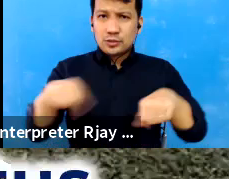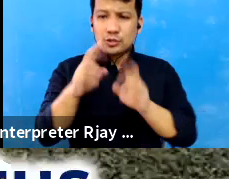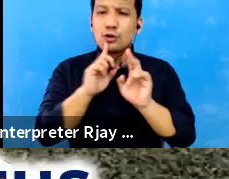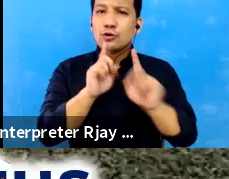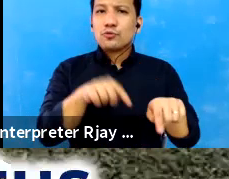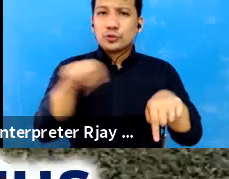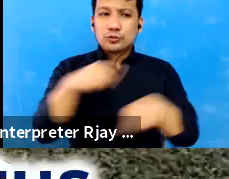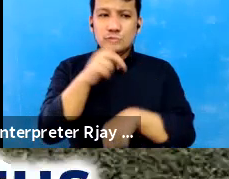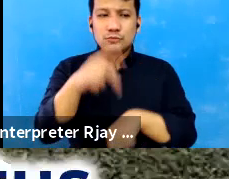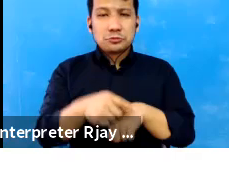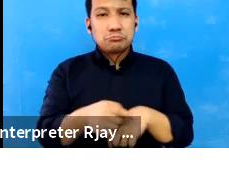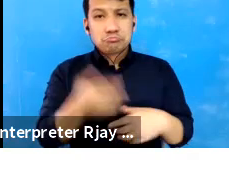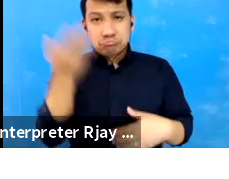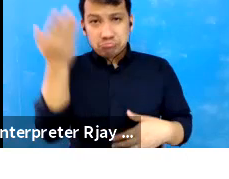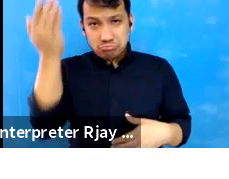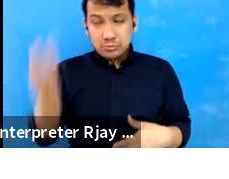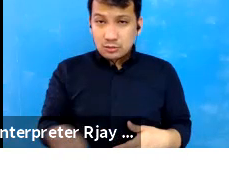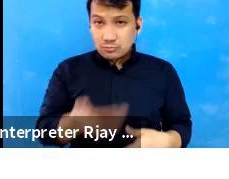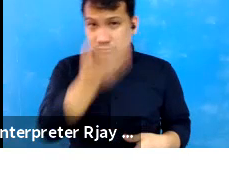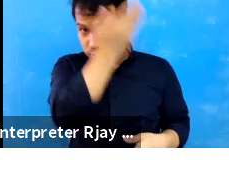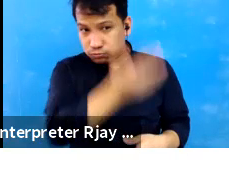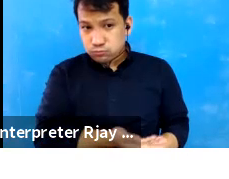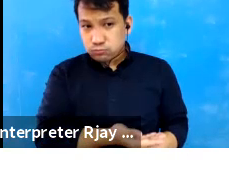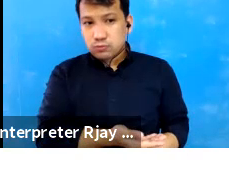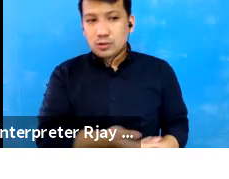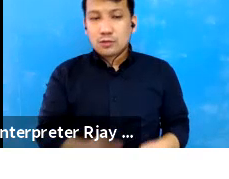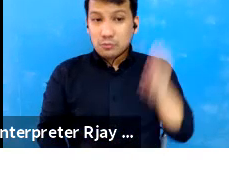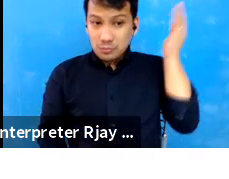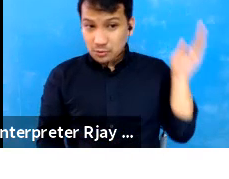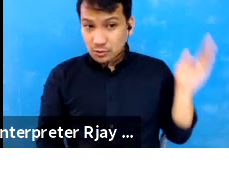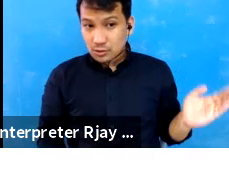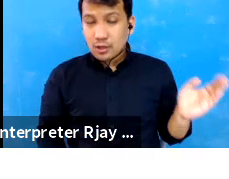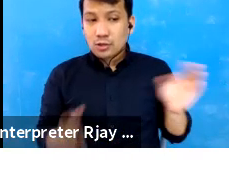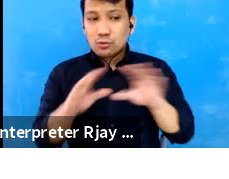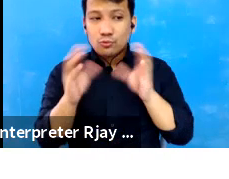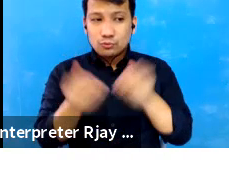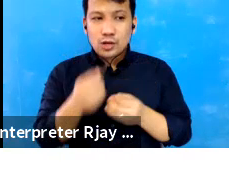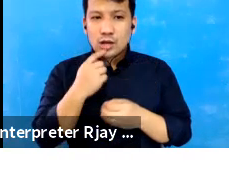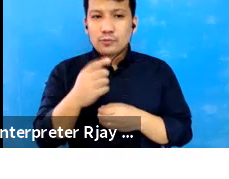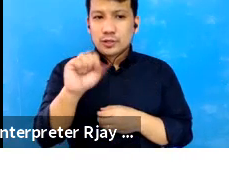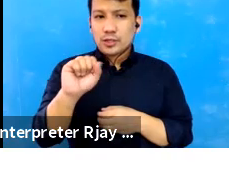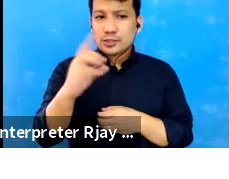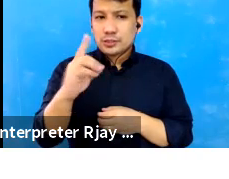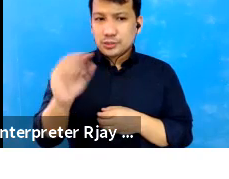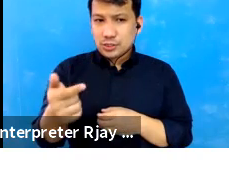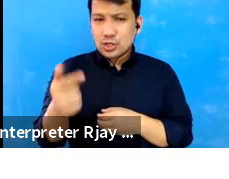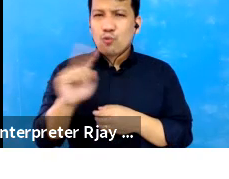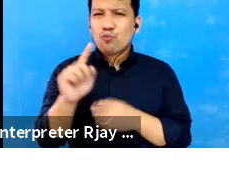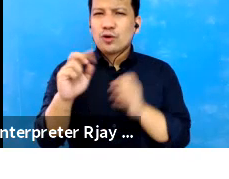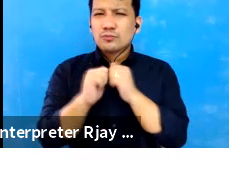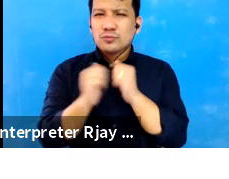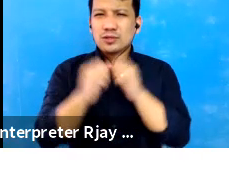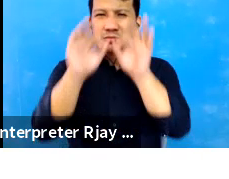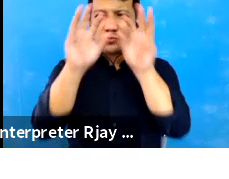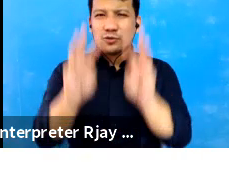is the outline. As you can see here, I'm be focusing more on the World Health Assembly targets and the SDG, what it is all about, the framework